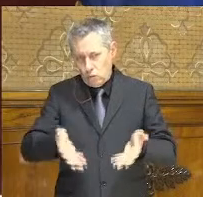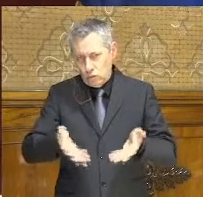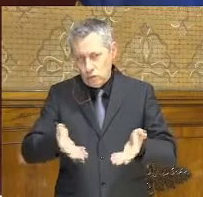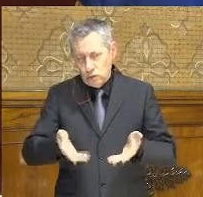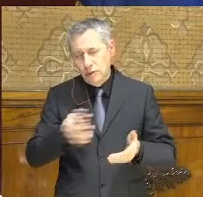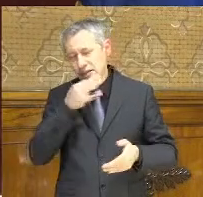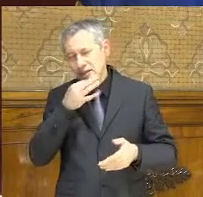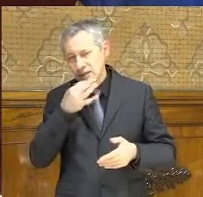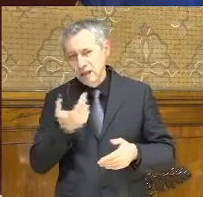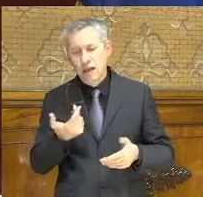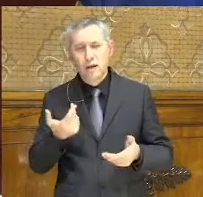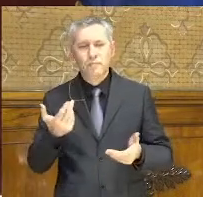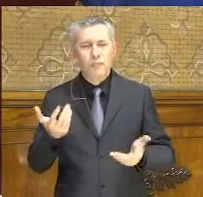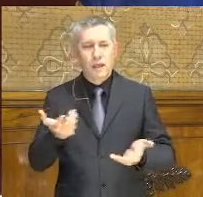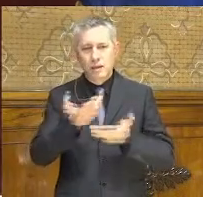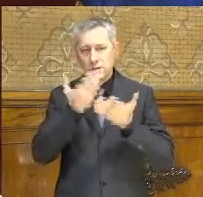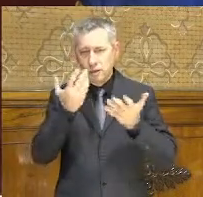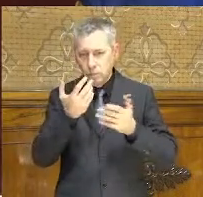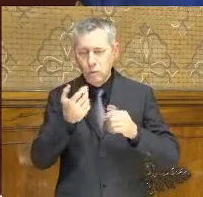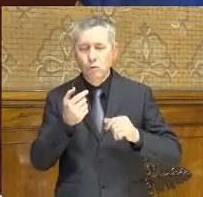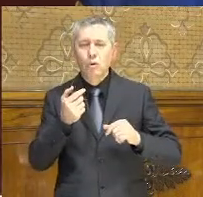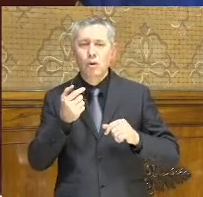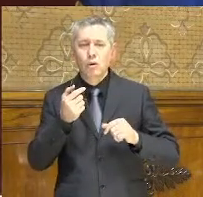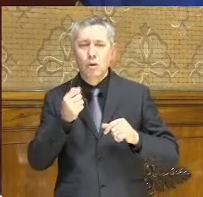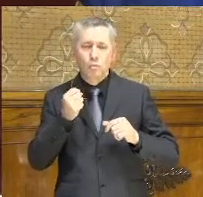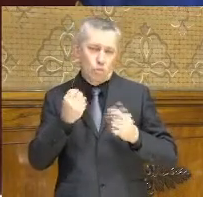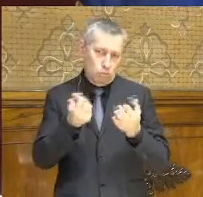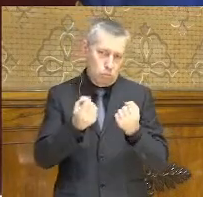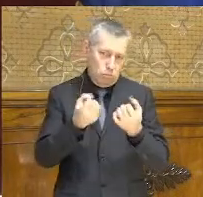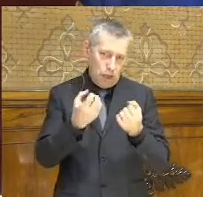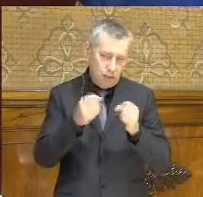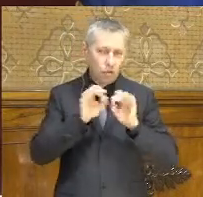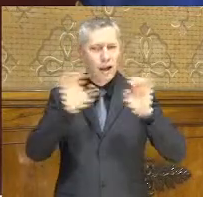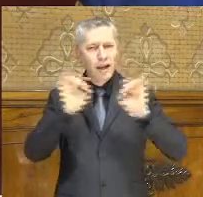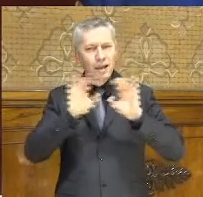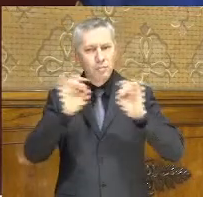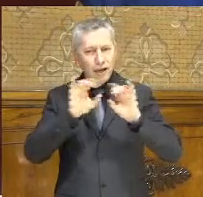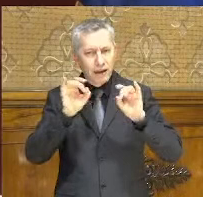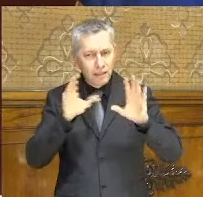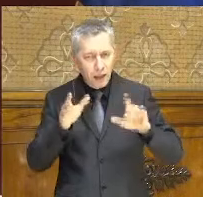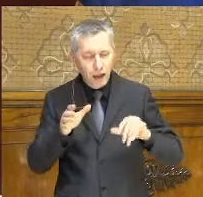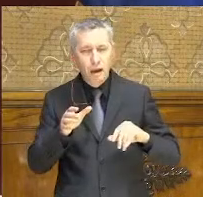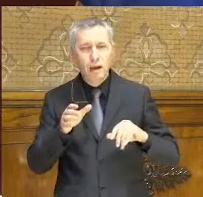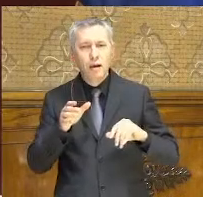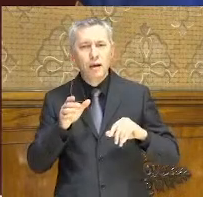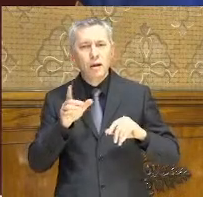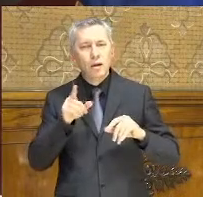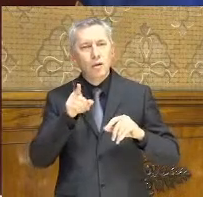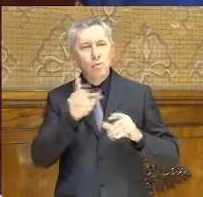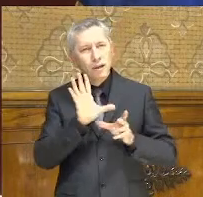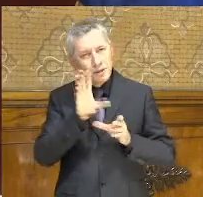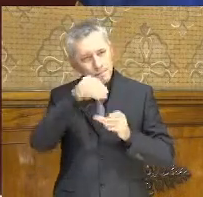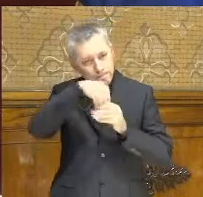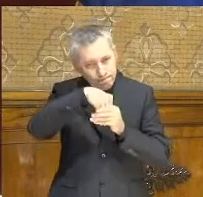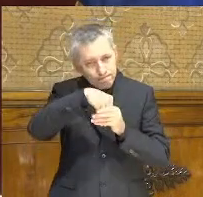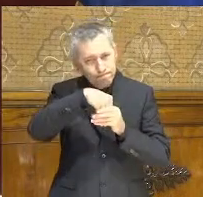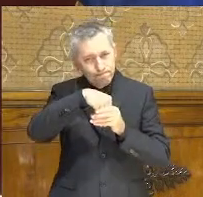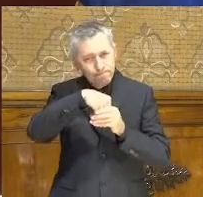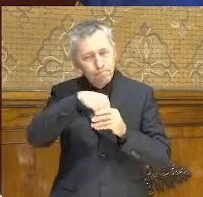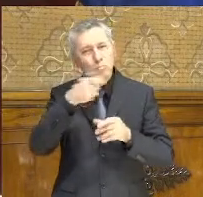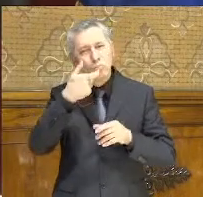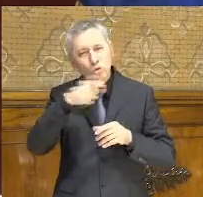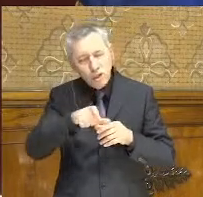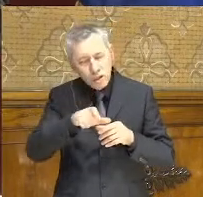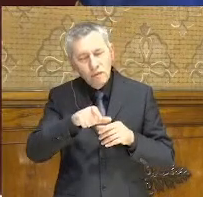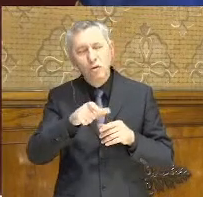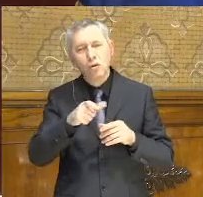become, freedom have become calcified and have become carceral because it had learned, it had tasted